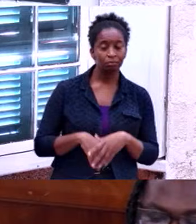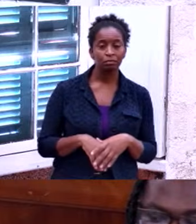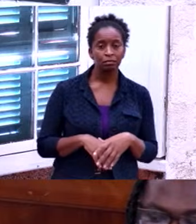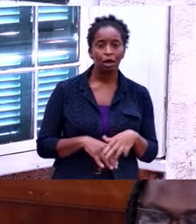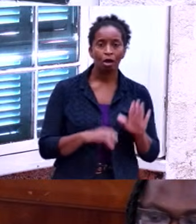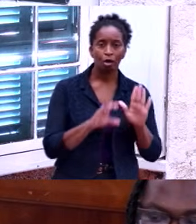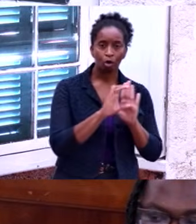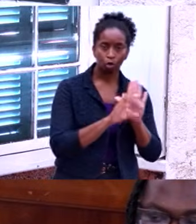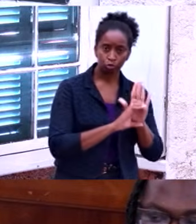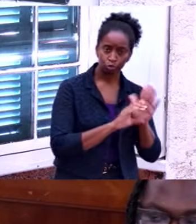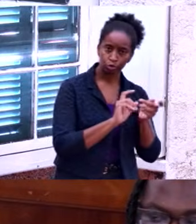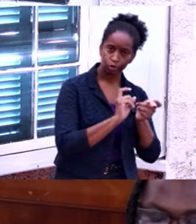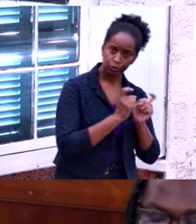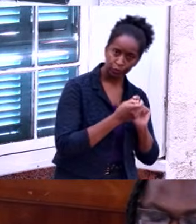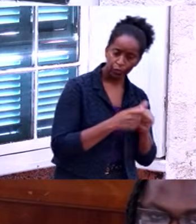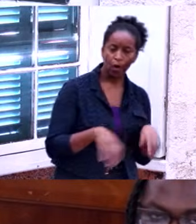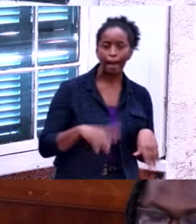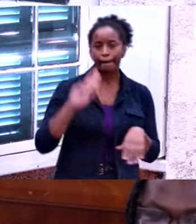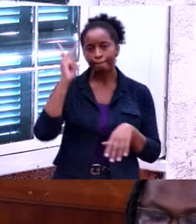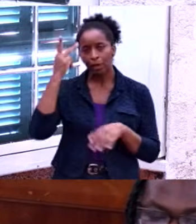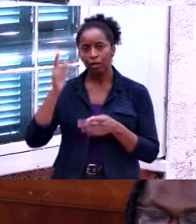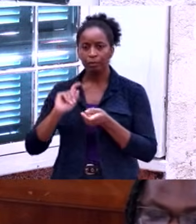the commissions have reported.